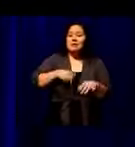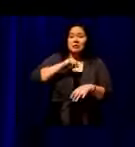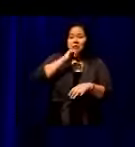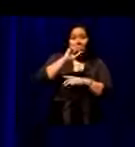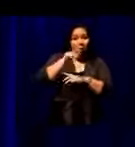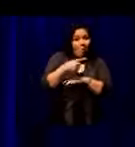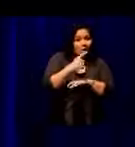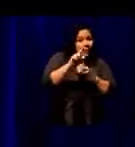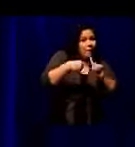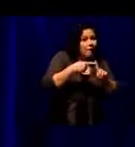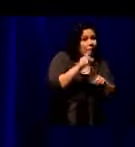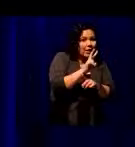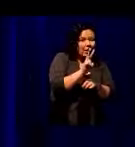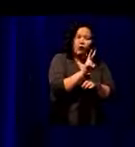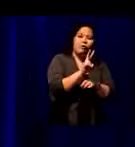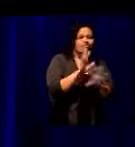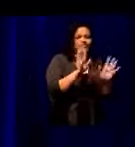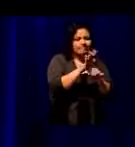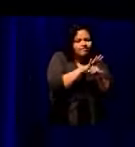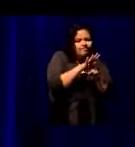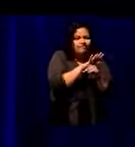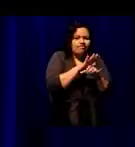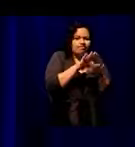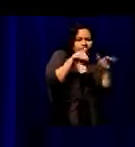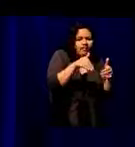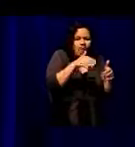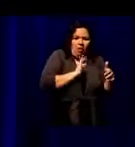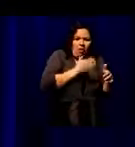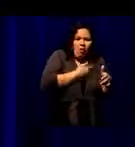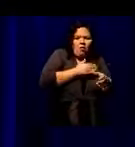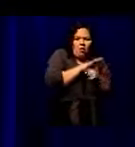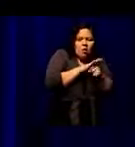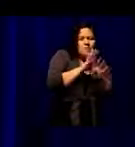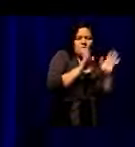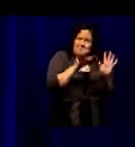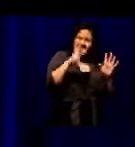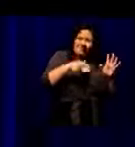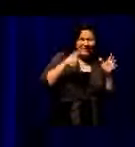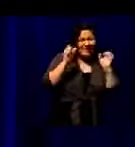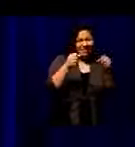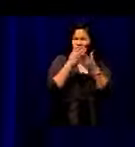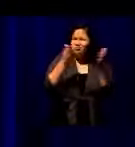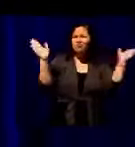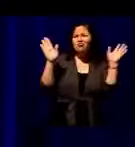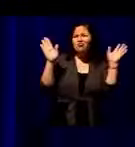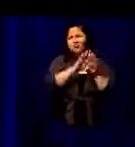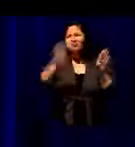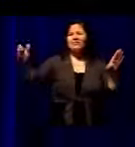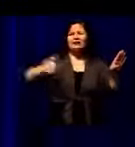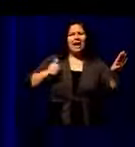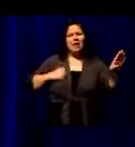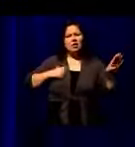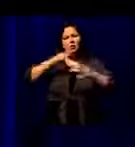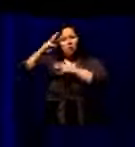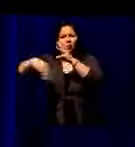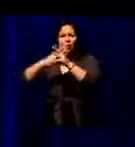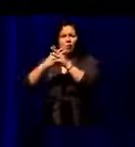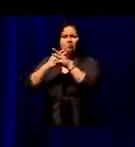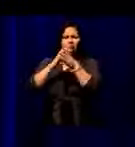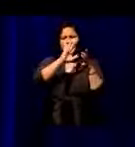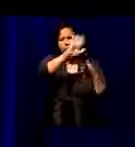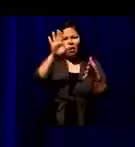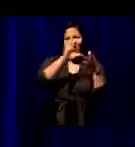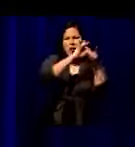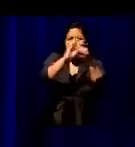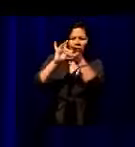about Vancouver or the Lower Mainland. This is about Canada and the world, and all of your